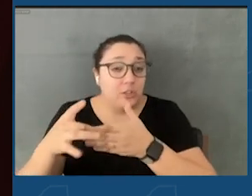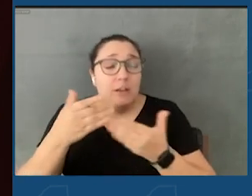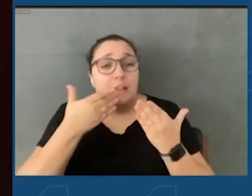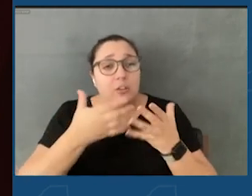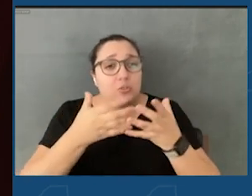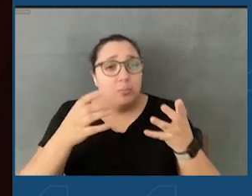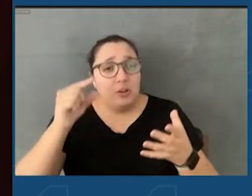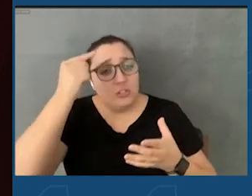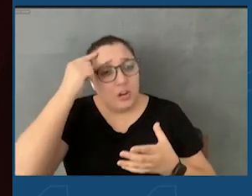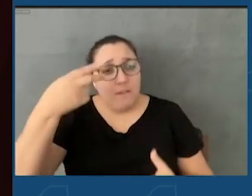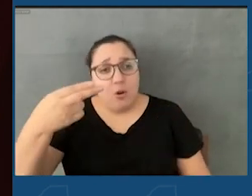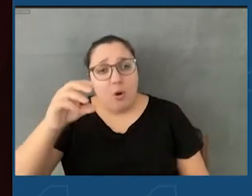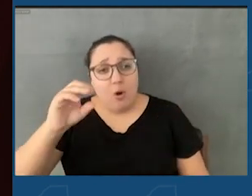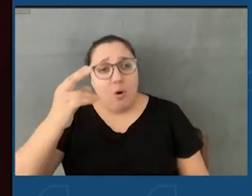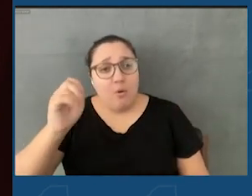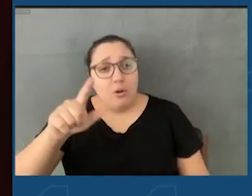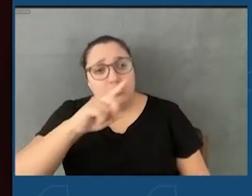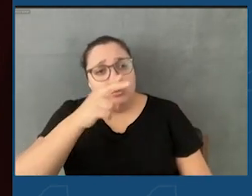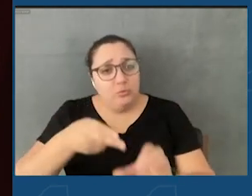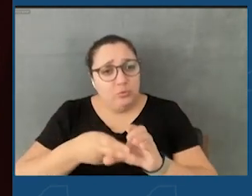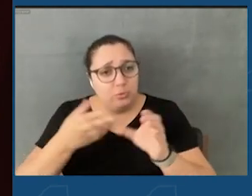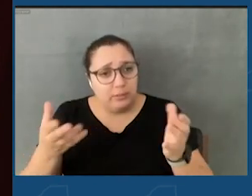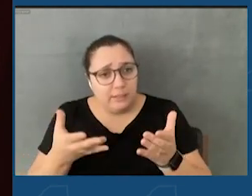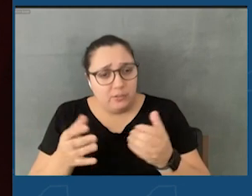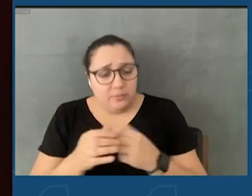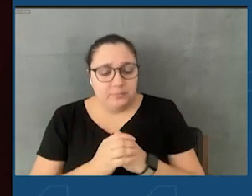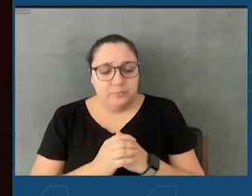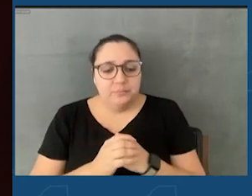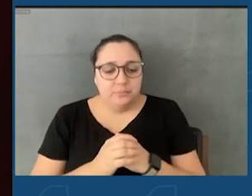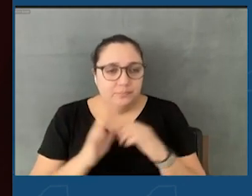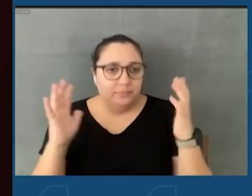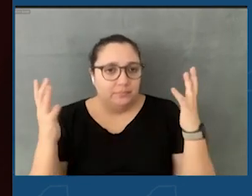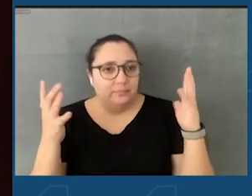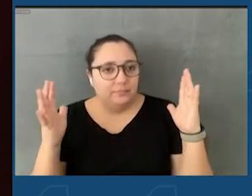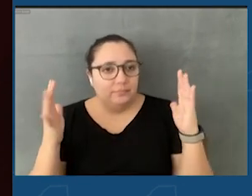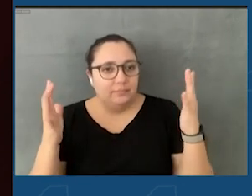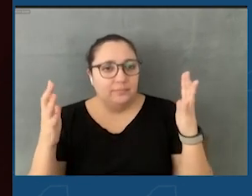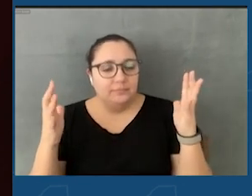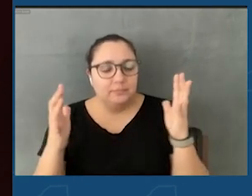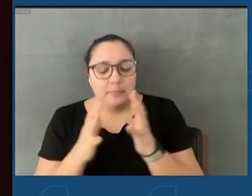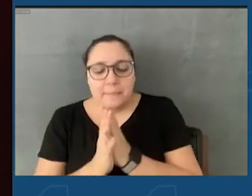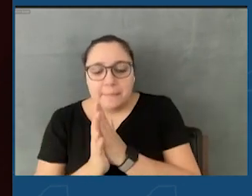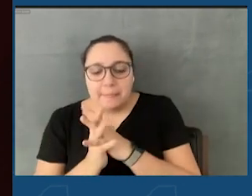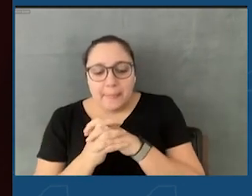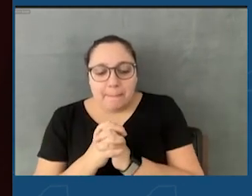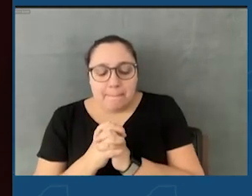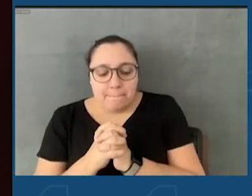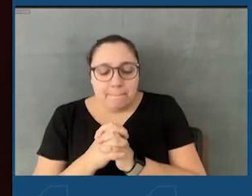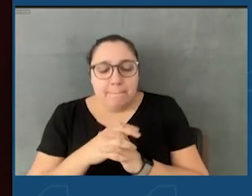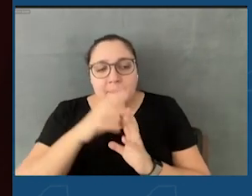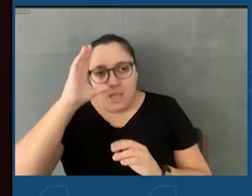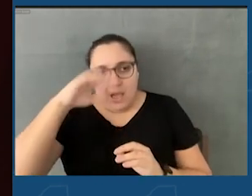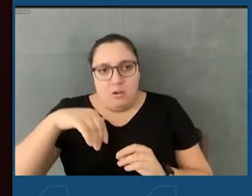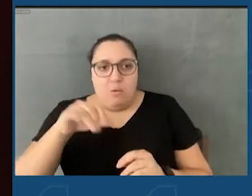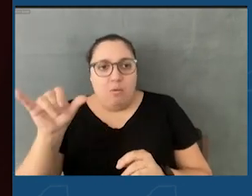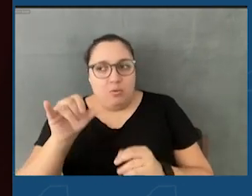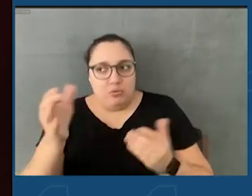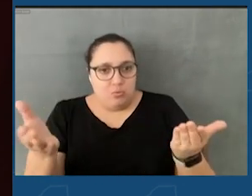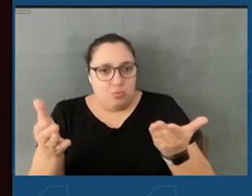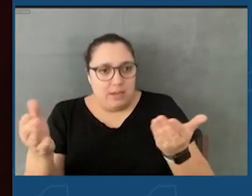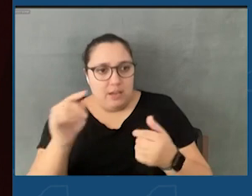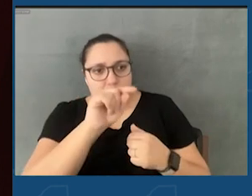for joining us here. I know we're also joined by some members